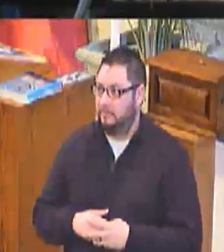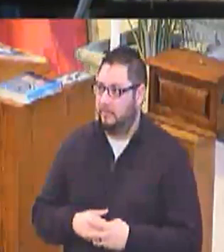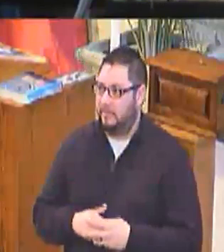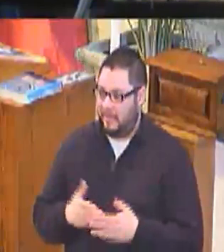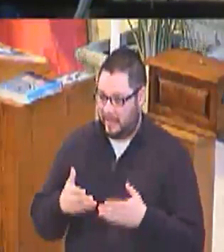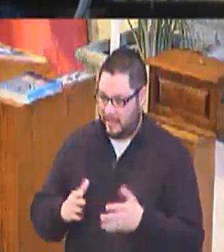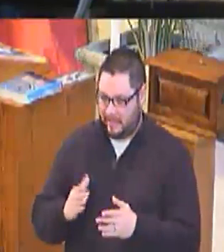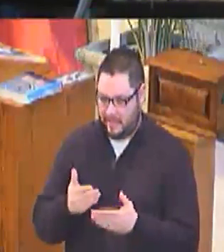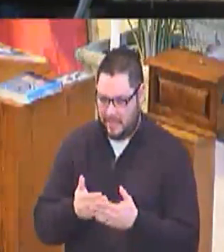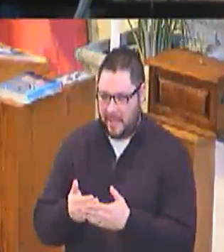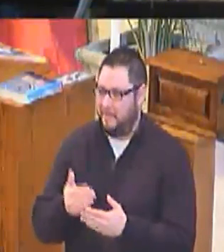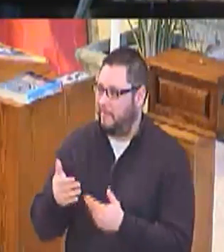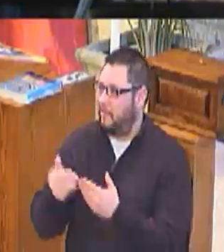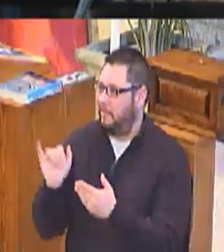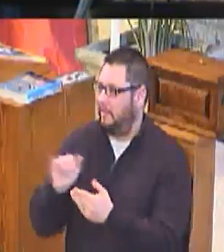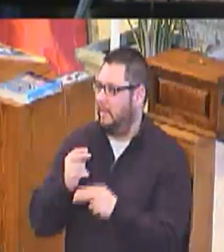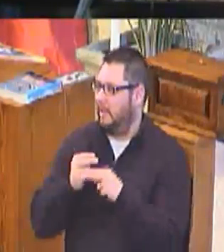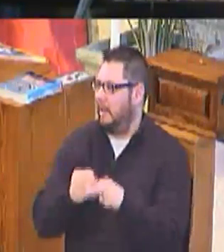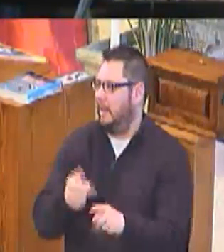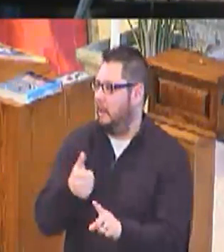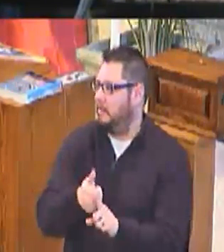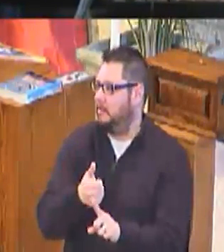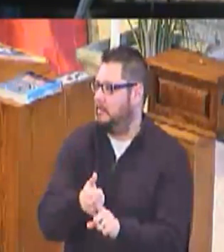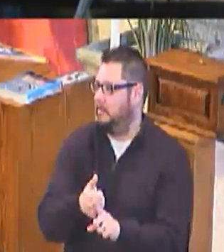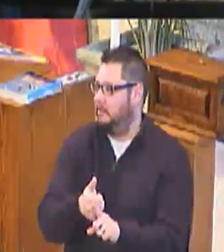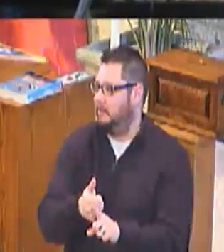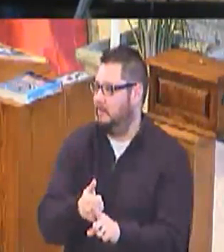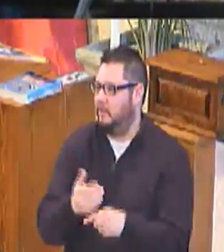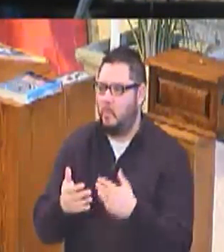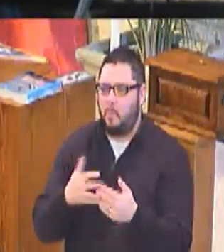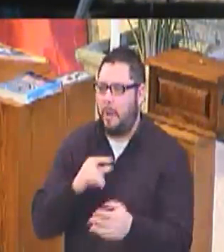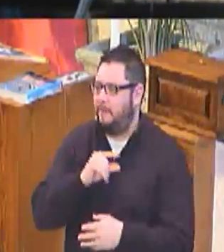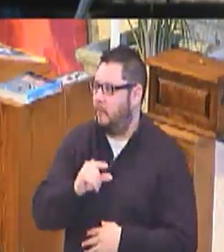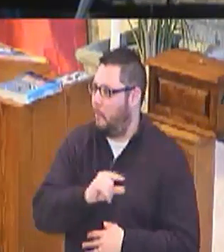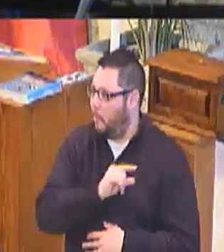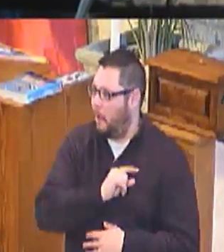let the baby kind of name itself, those qualities that come out. So